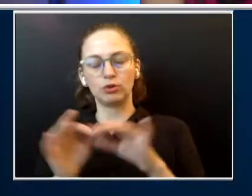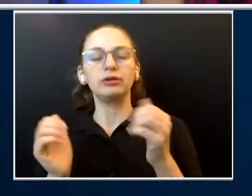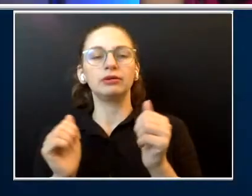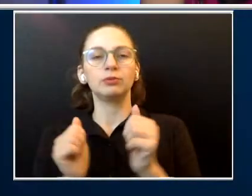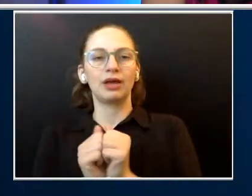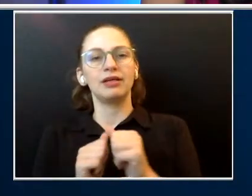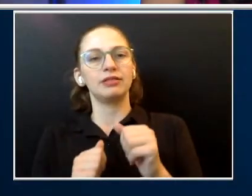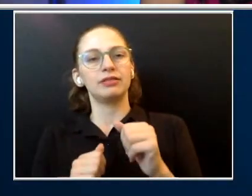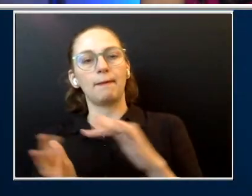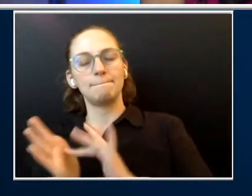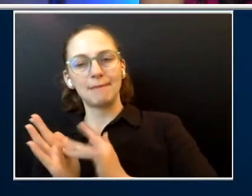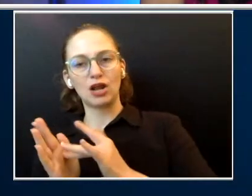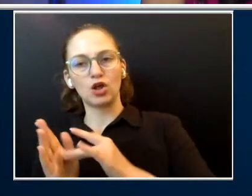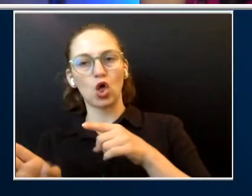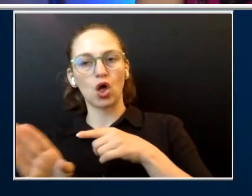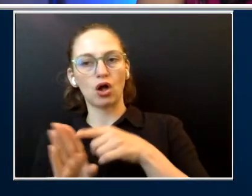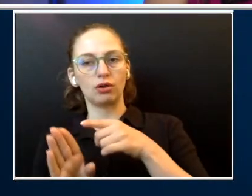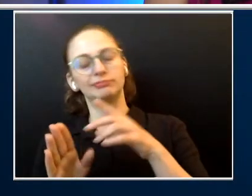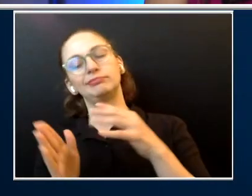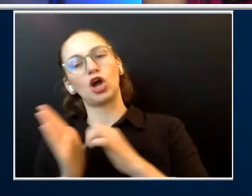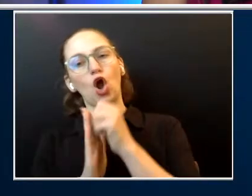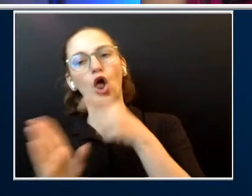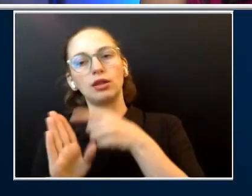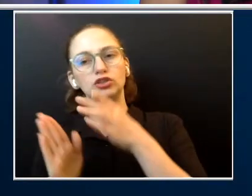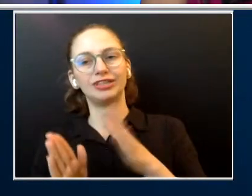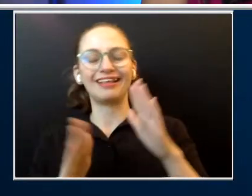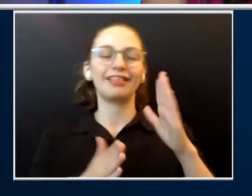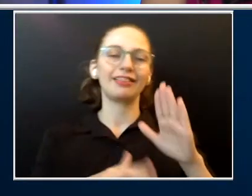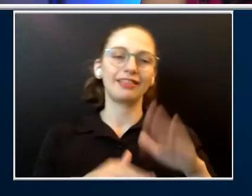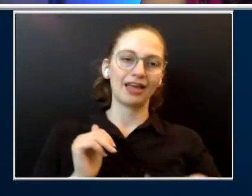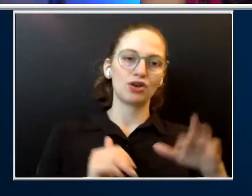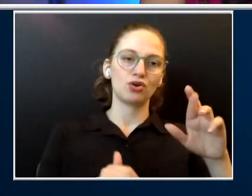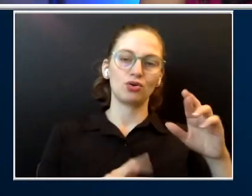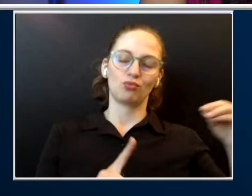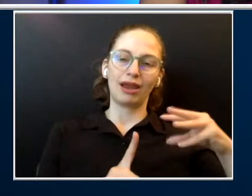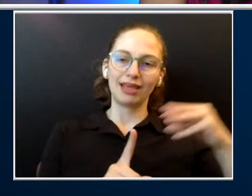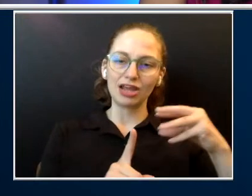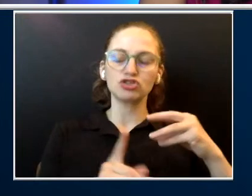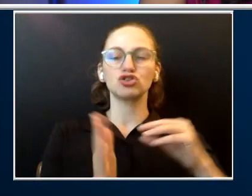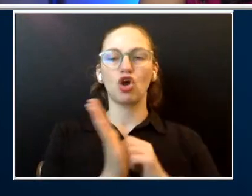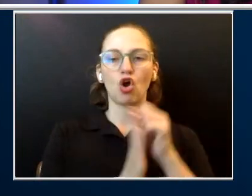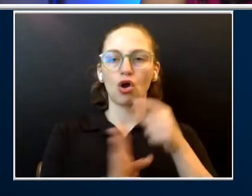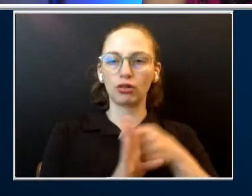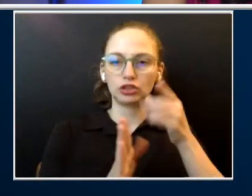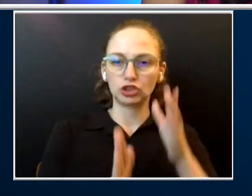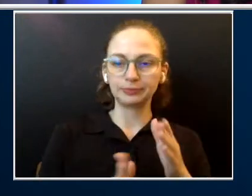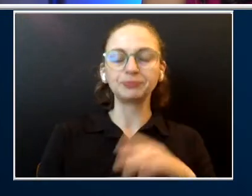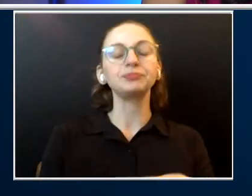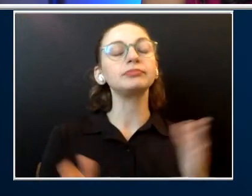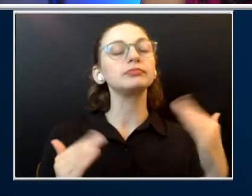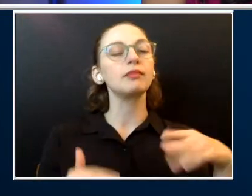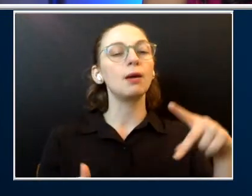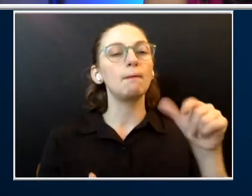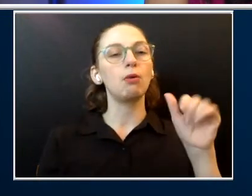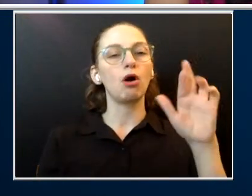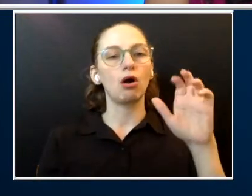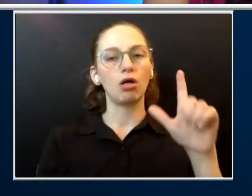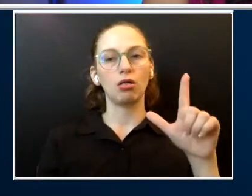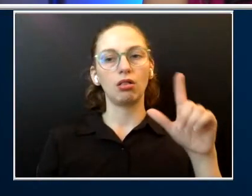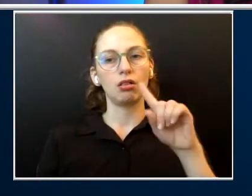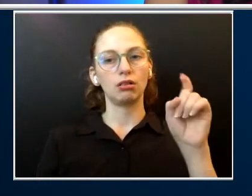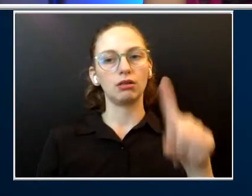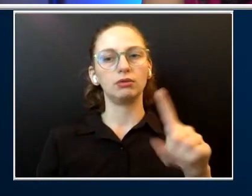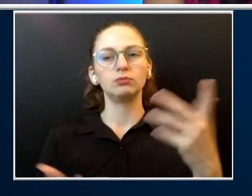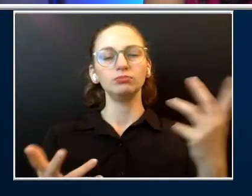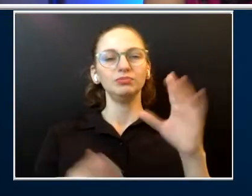I have a great question from Paul Slavin. We've talked about this a little bit on our program. Paul wants to know what's a rough percentage breakdown of